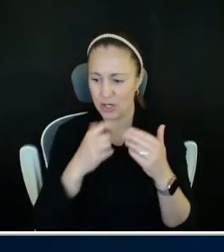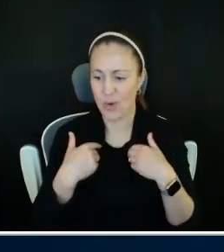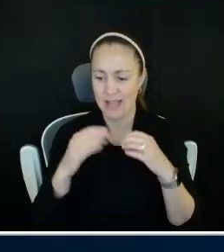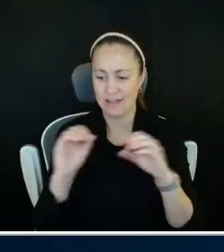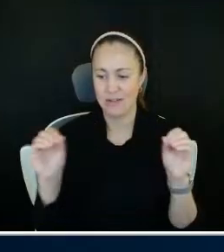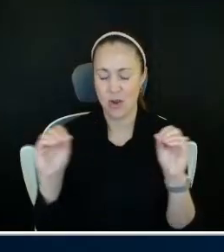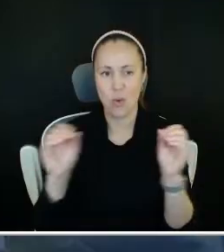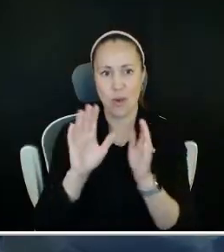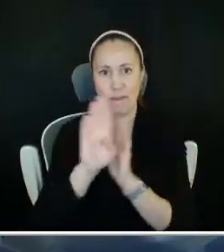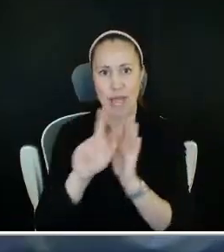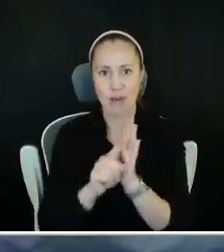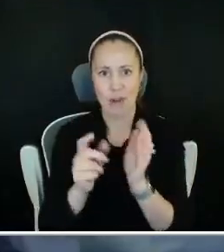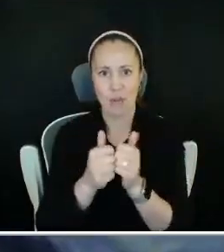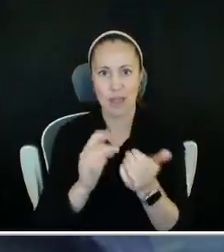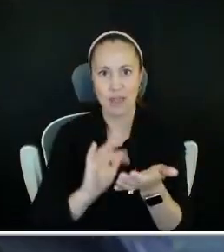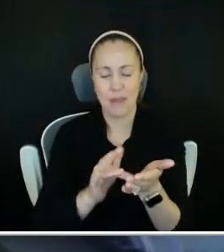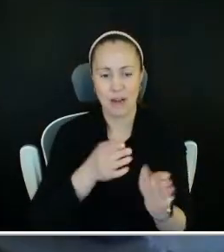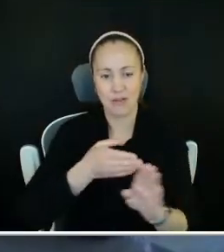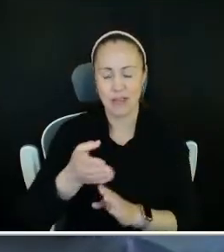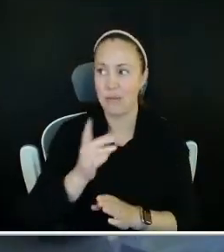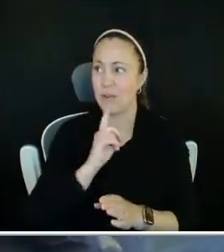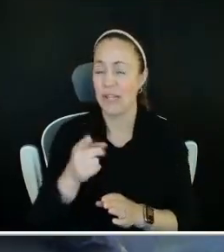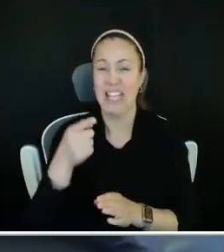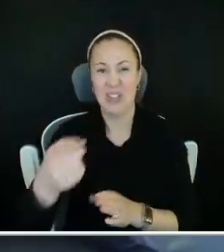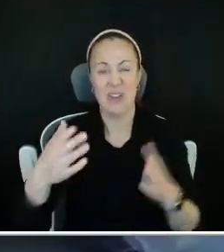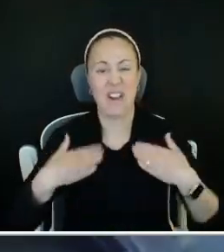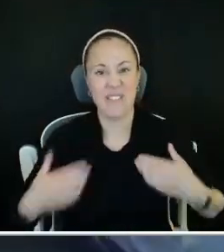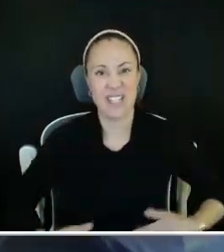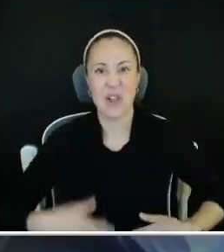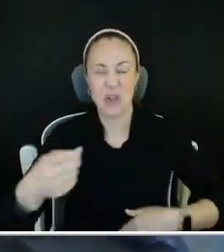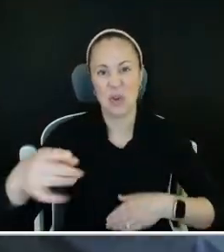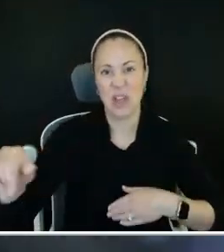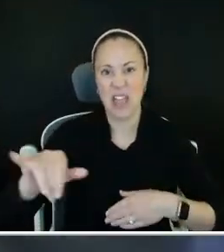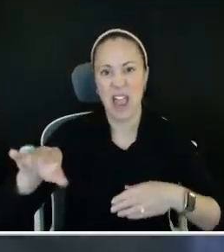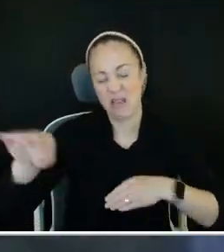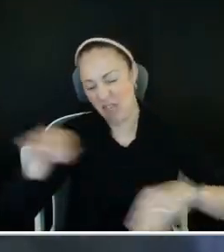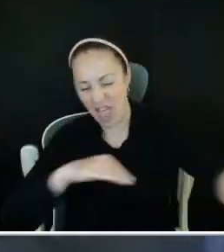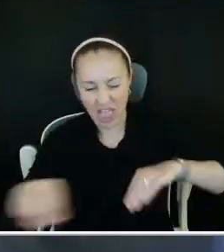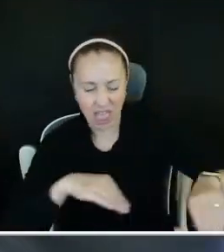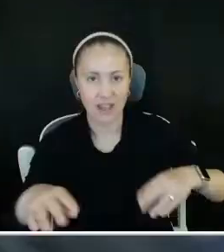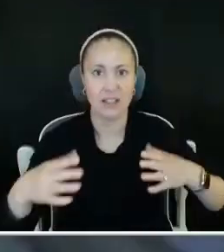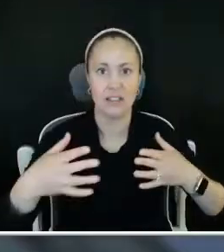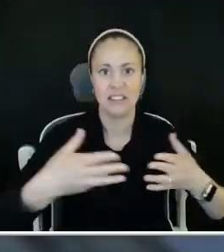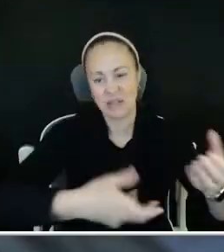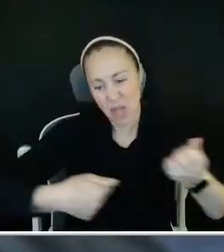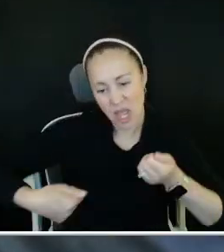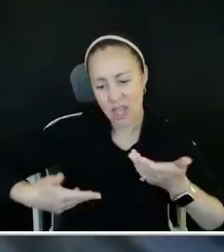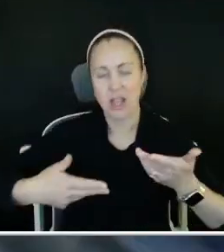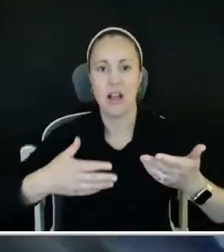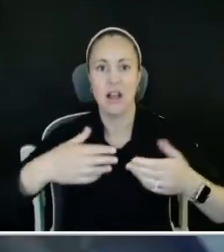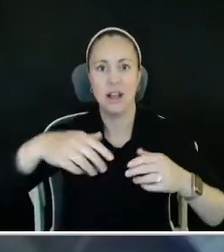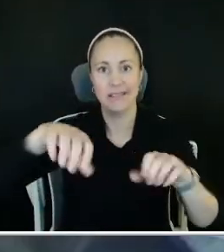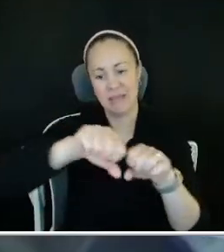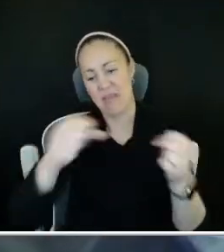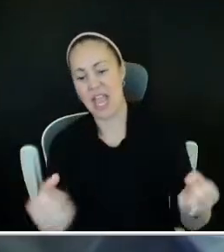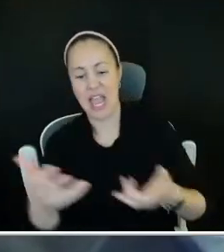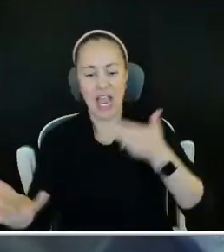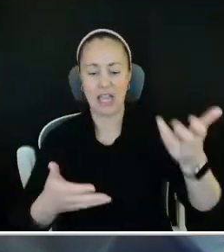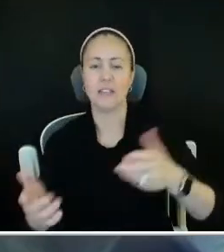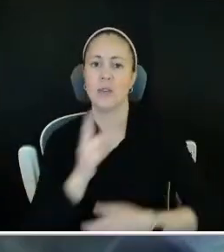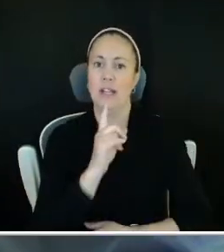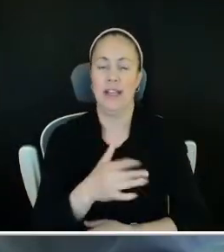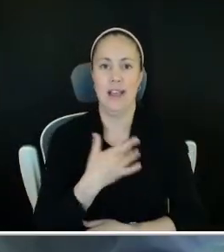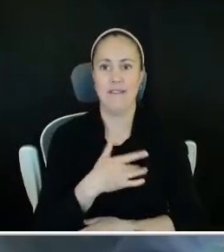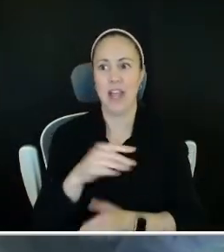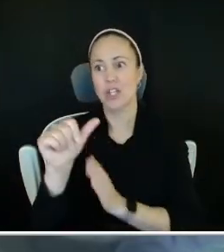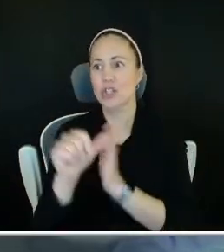you have to be. Like, you're flopping it around and you're pulling on it and you're bending it. And I always think of surgery as being a very fragile,